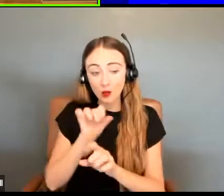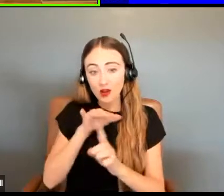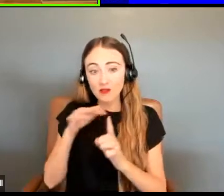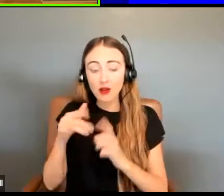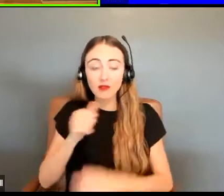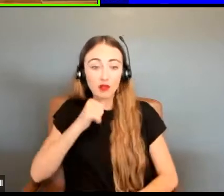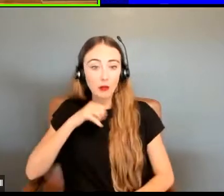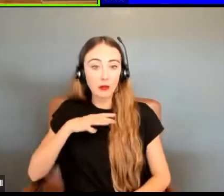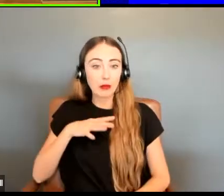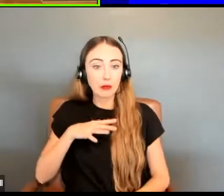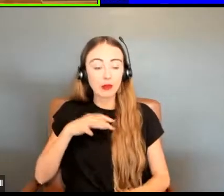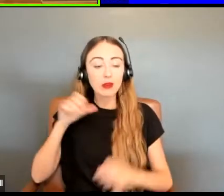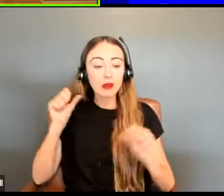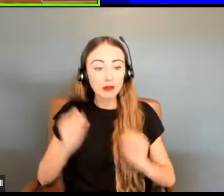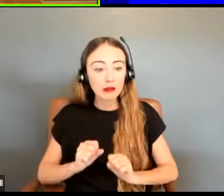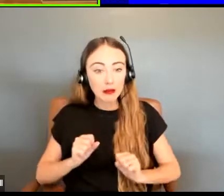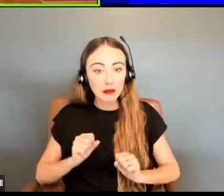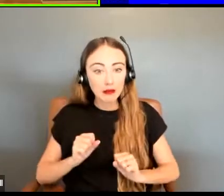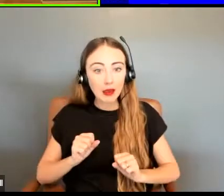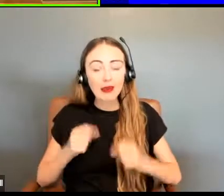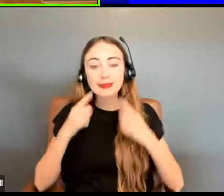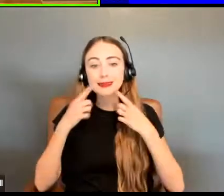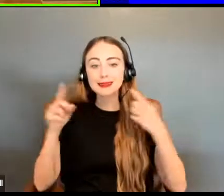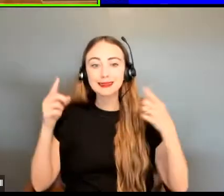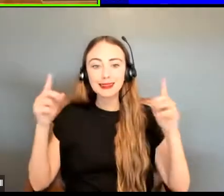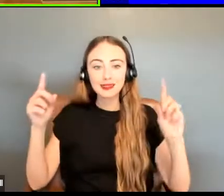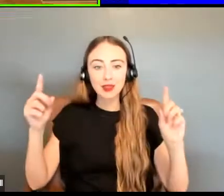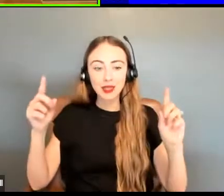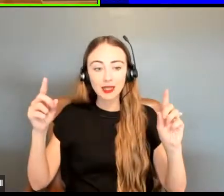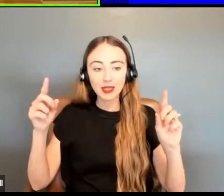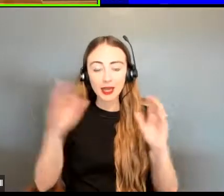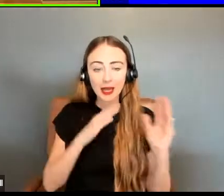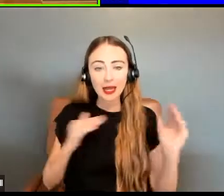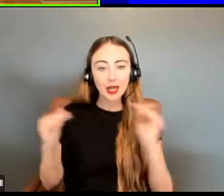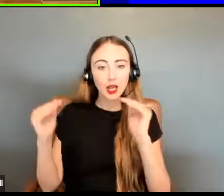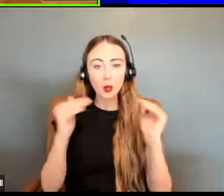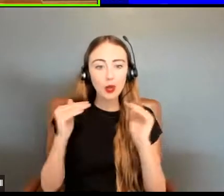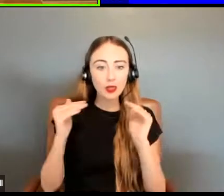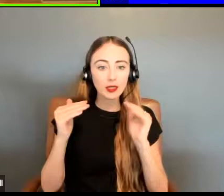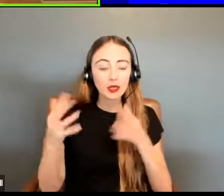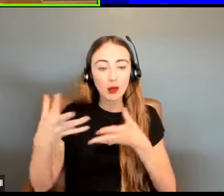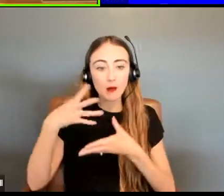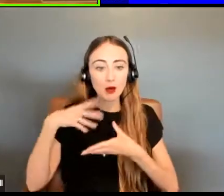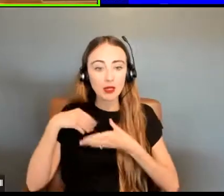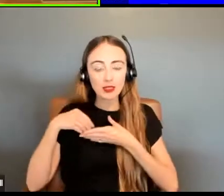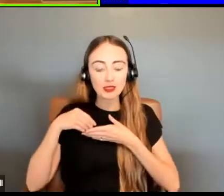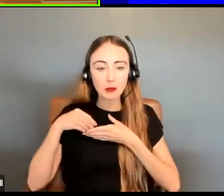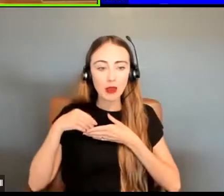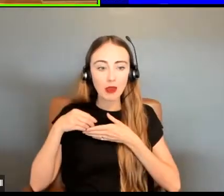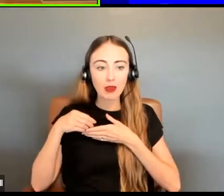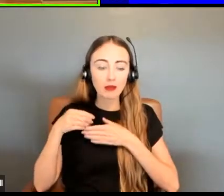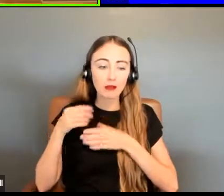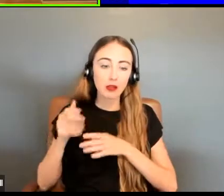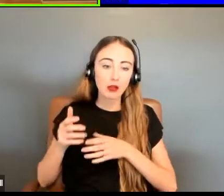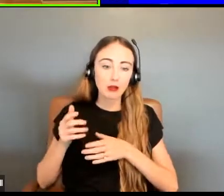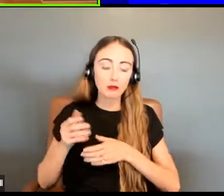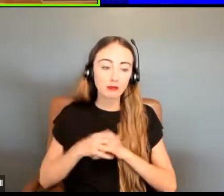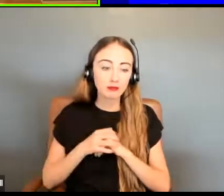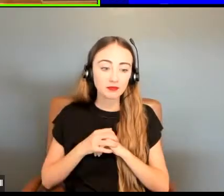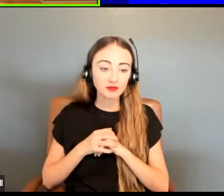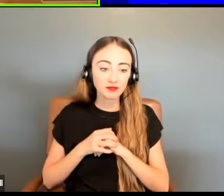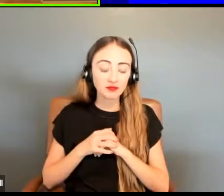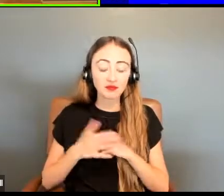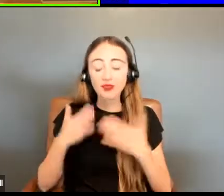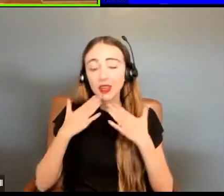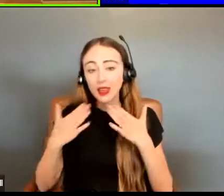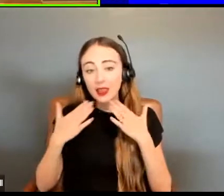women can meaningfully, successfully, and equally participate and contribute. And thank you,